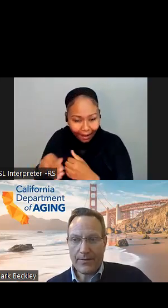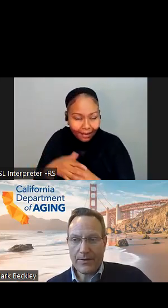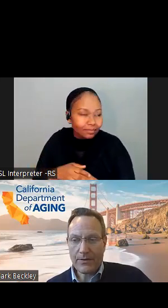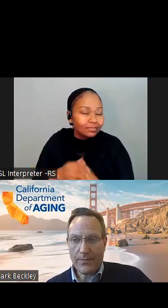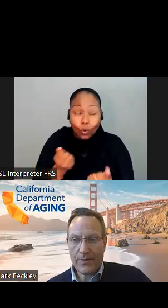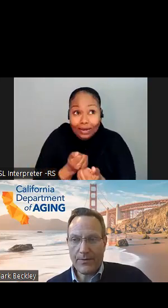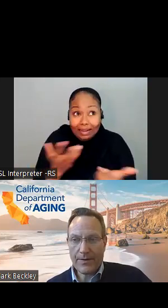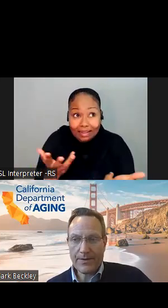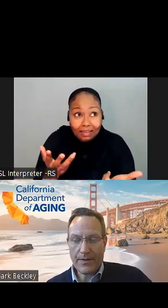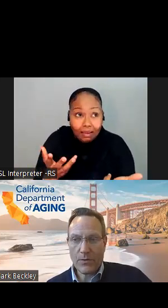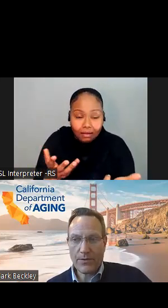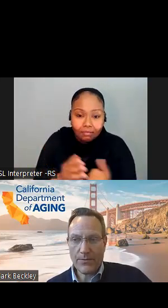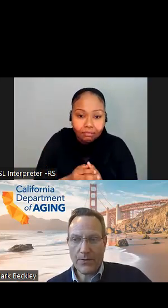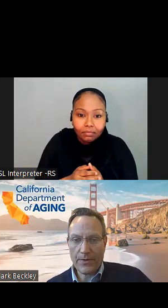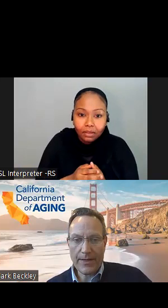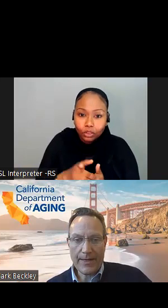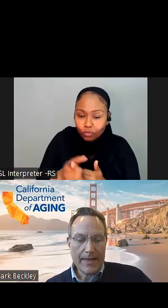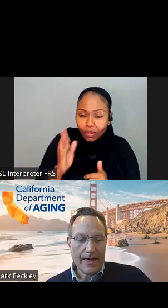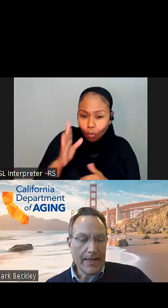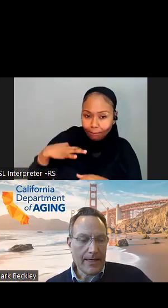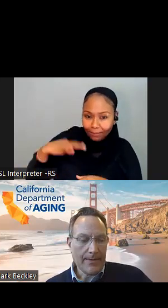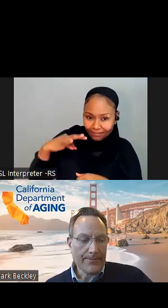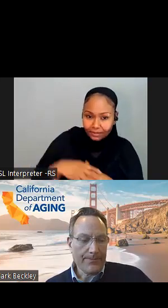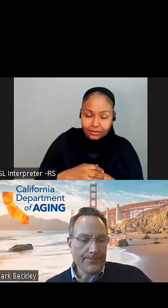would be beneficial to help move this work group forward.